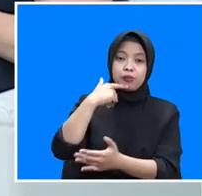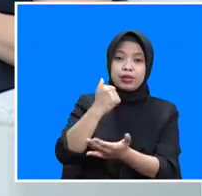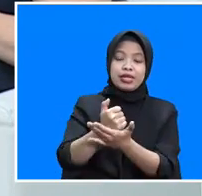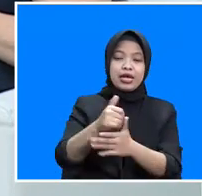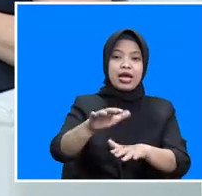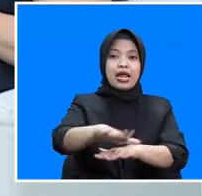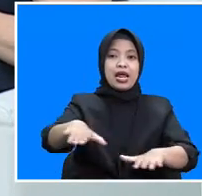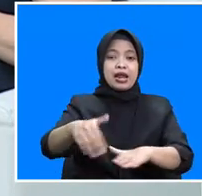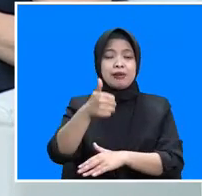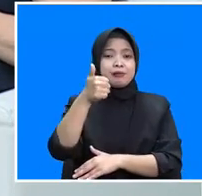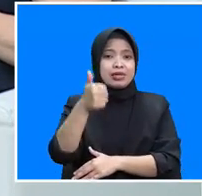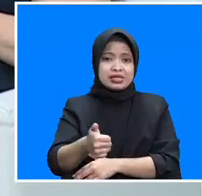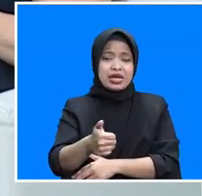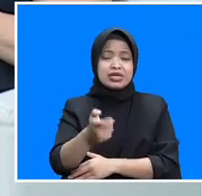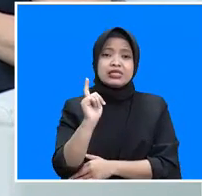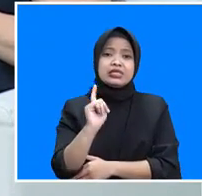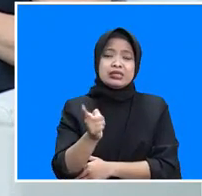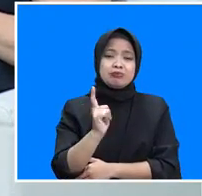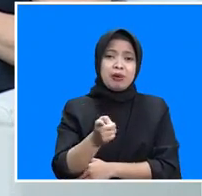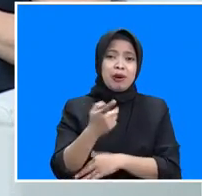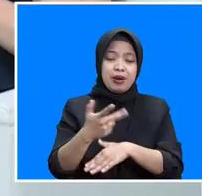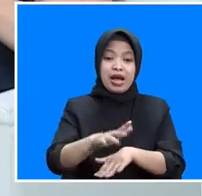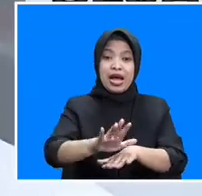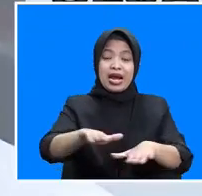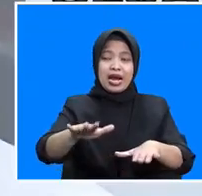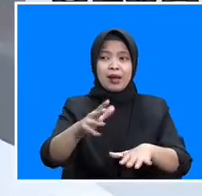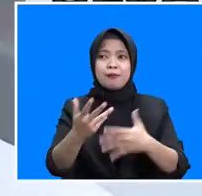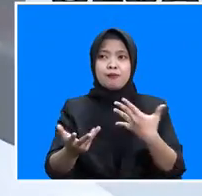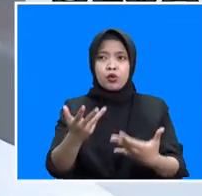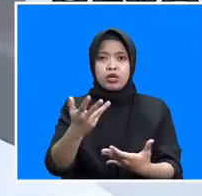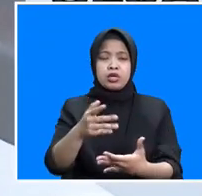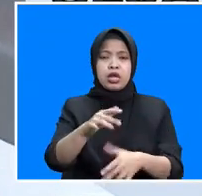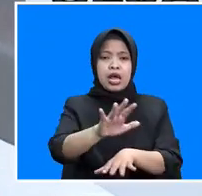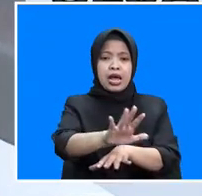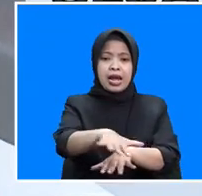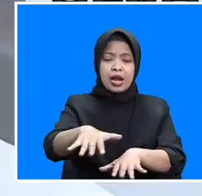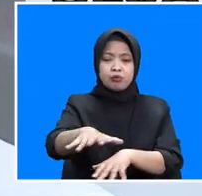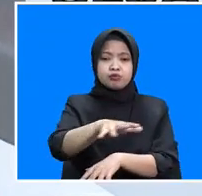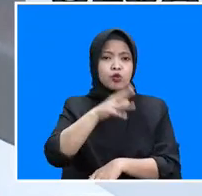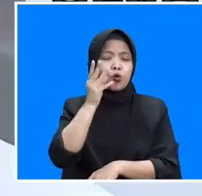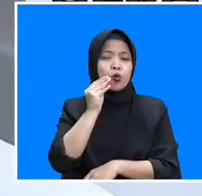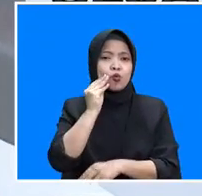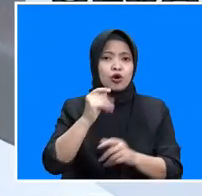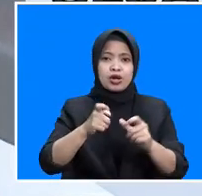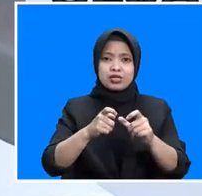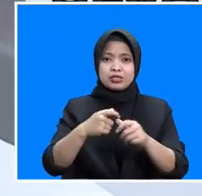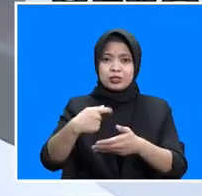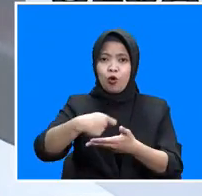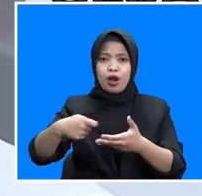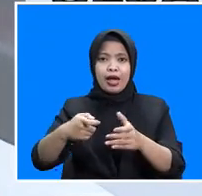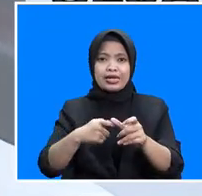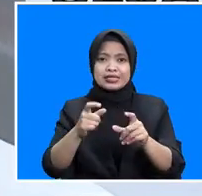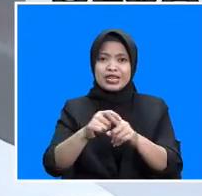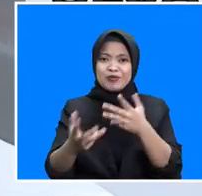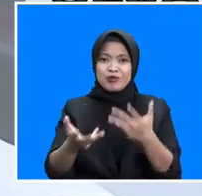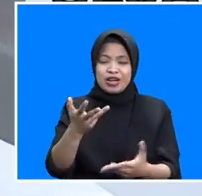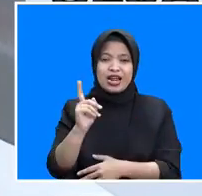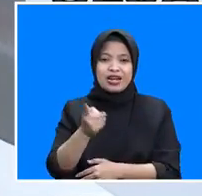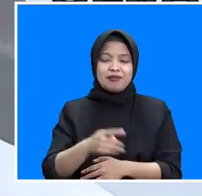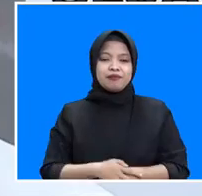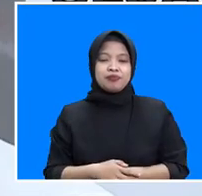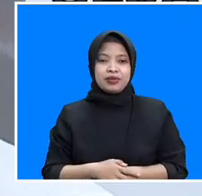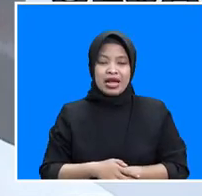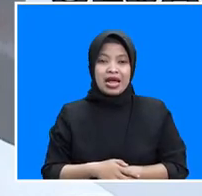senior grades. Mm-hmm. This is really critical as well. So I think we absolutely have to give teachers, you know,